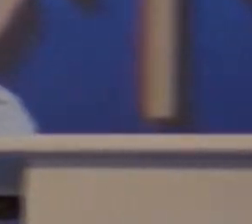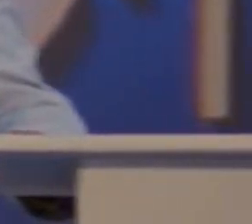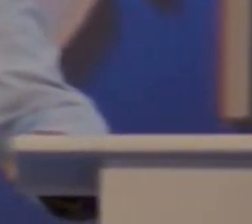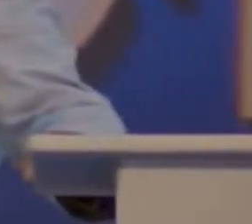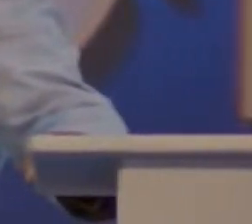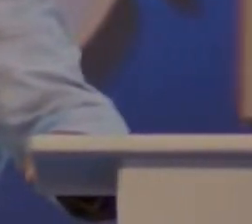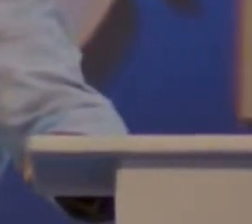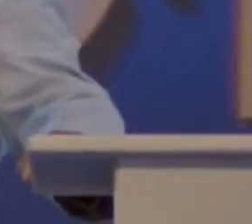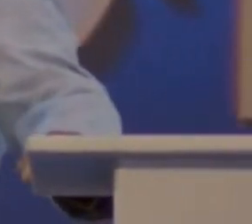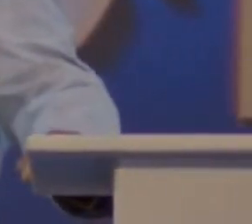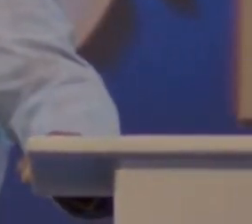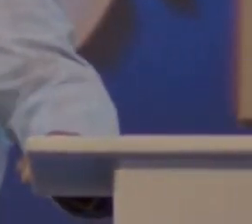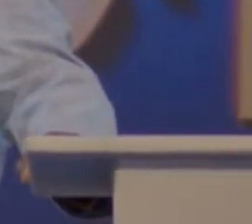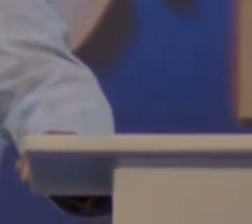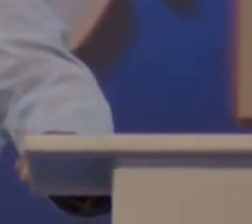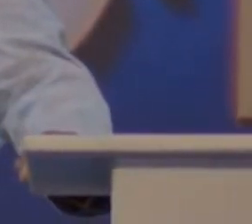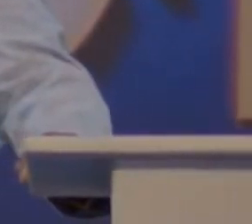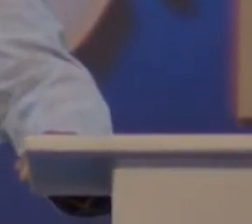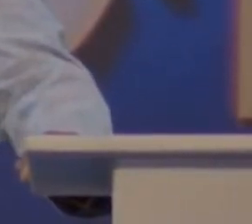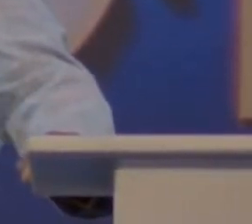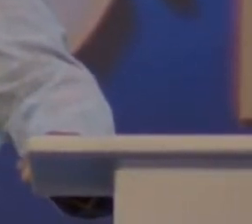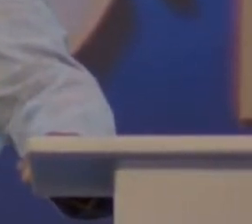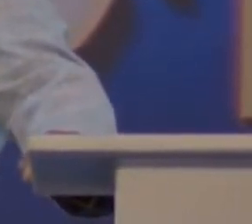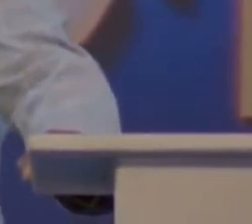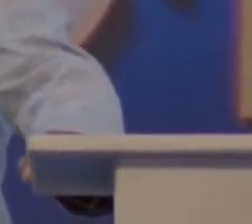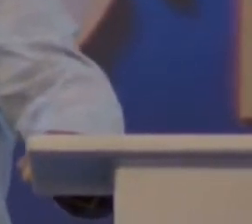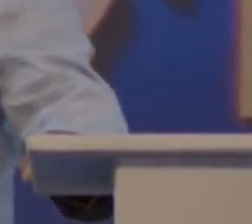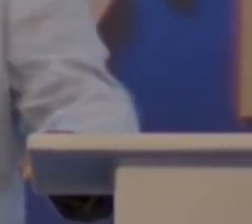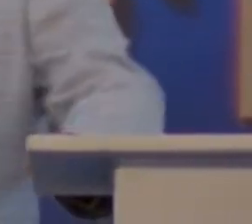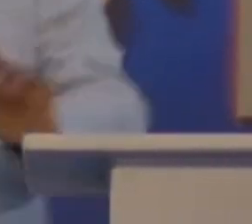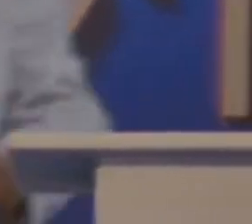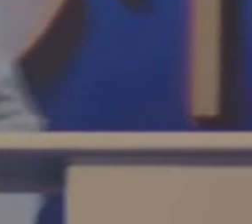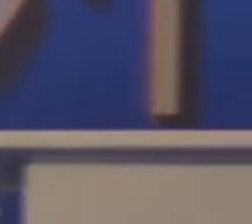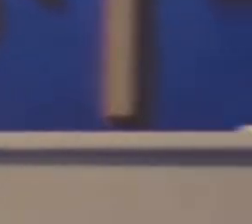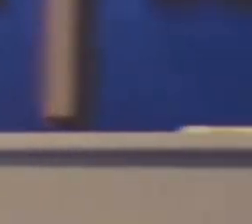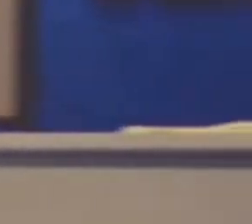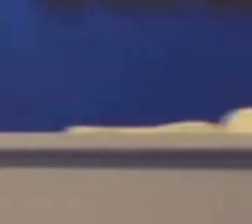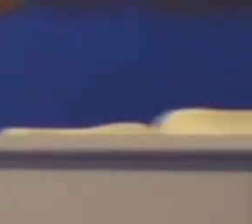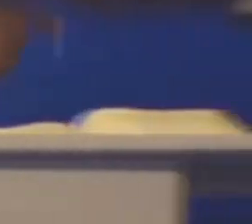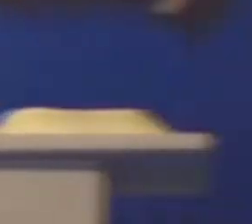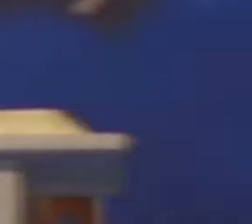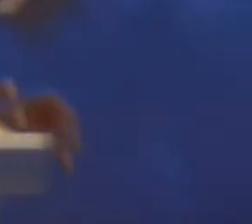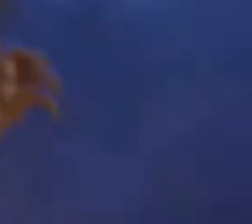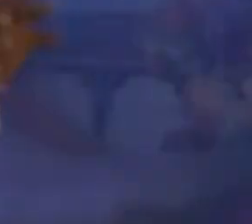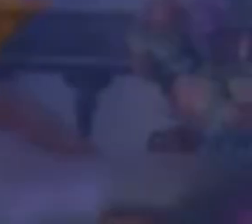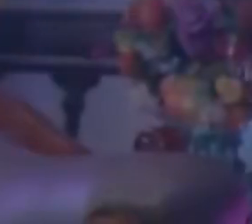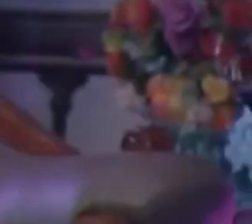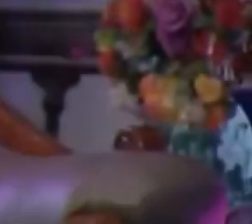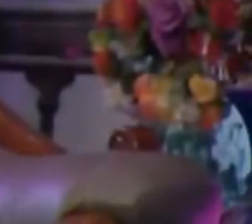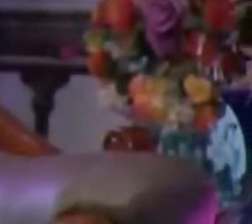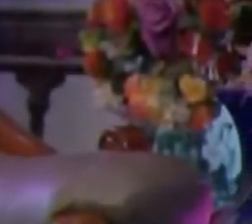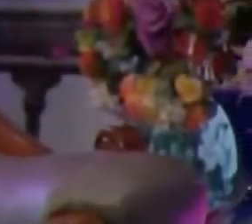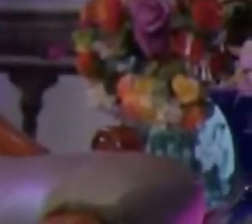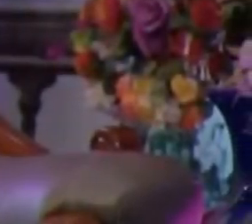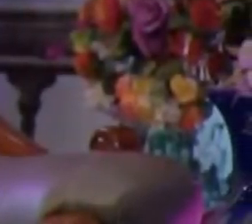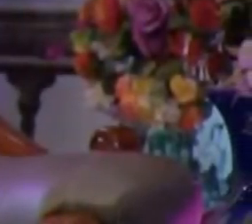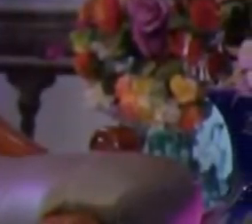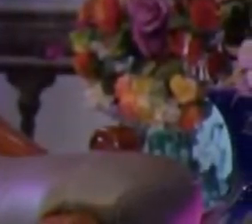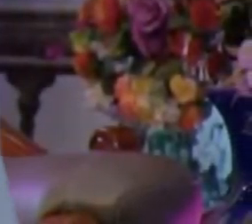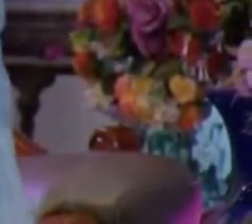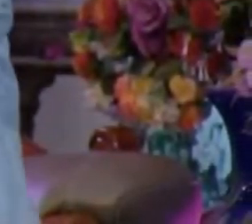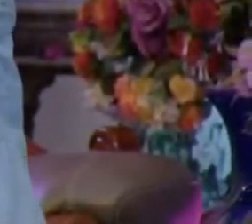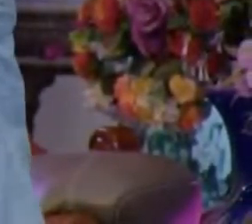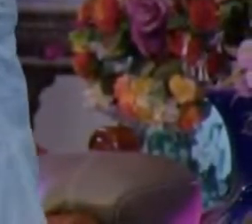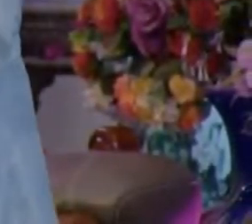gave them authority to cast out devils and to heal the sick and to tell the people, the kingdom of